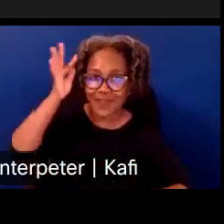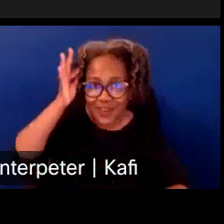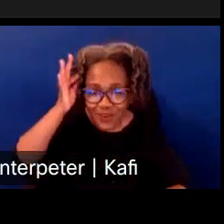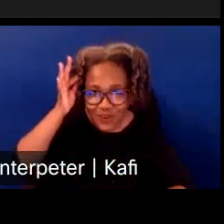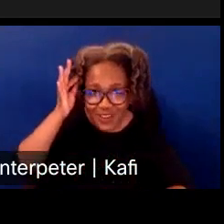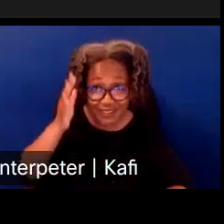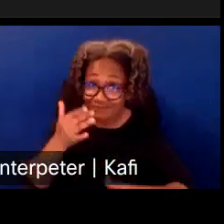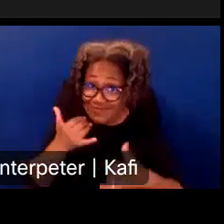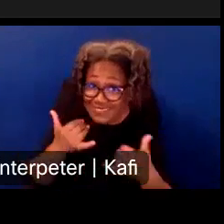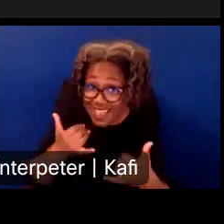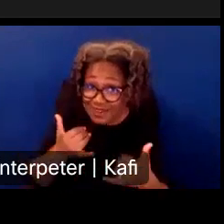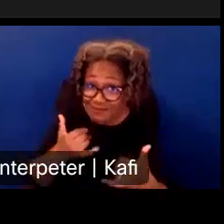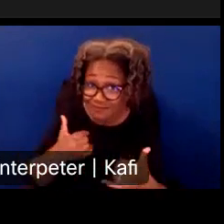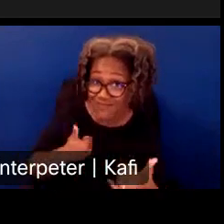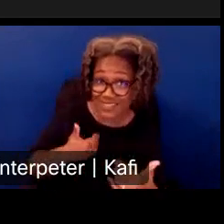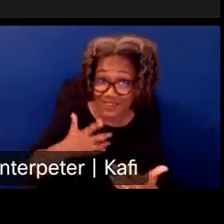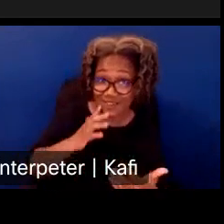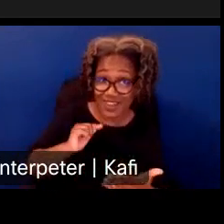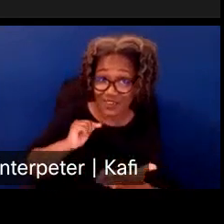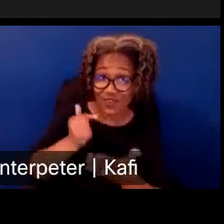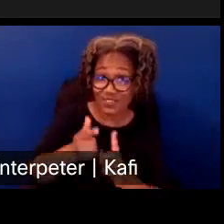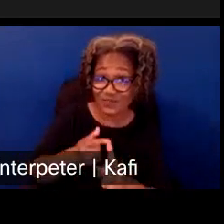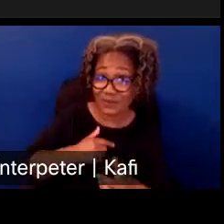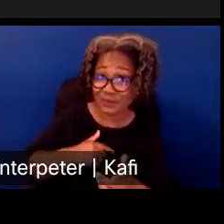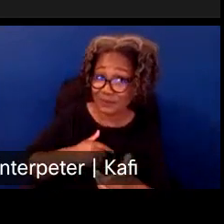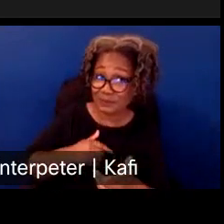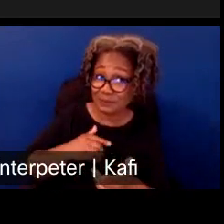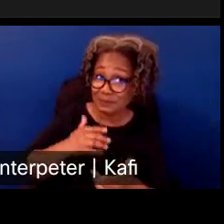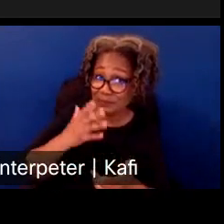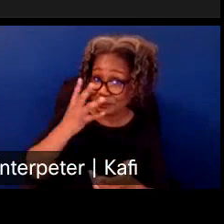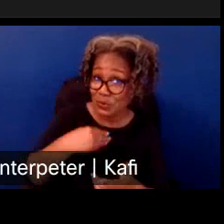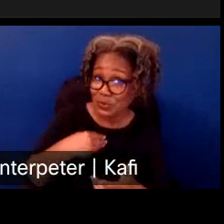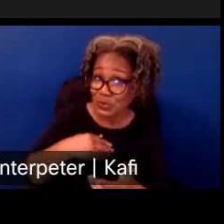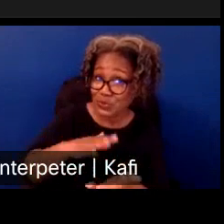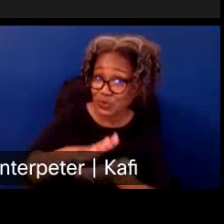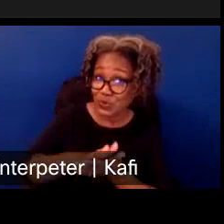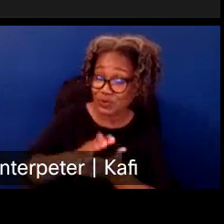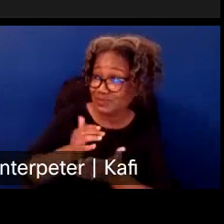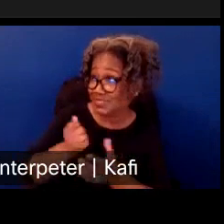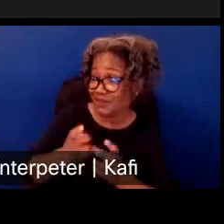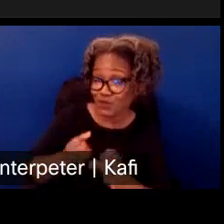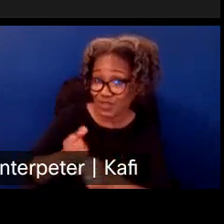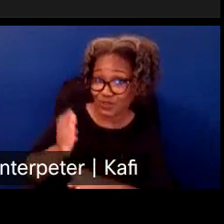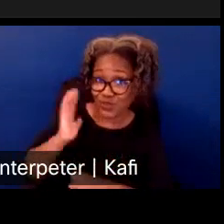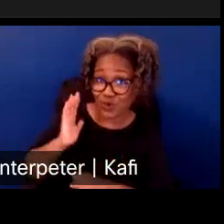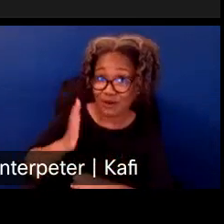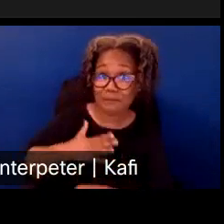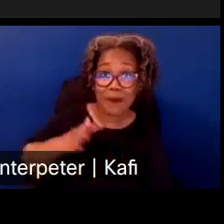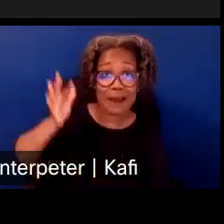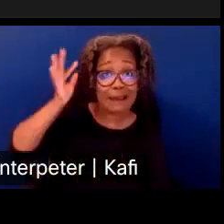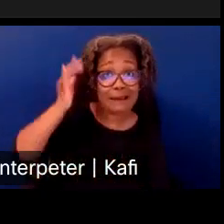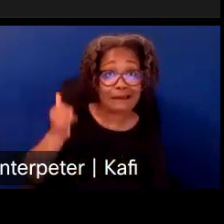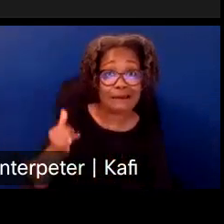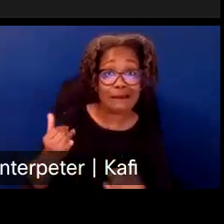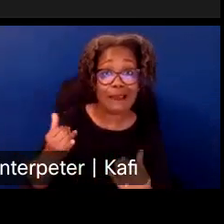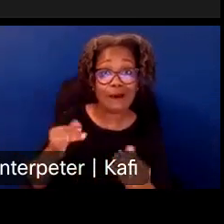ago, and my hair color right now is more blonde than anything else. And the average person will look at you and